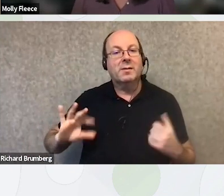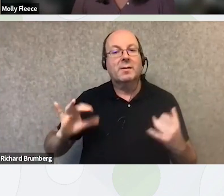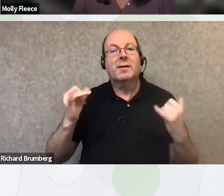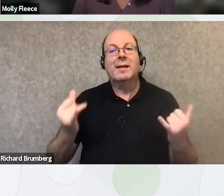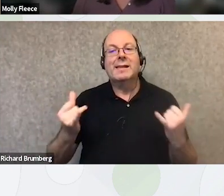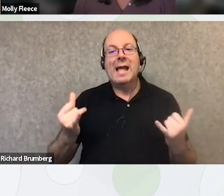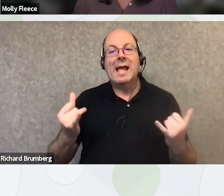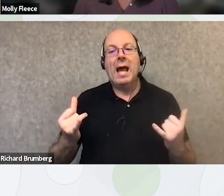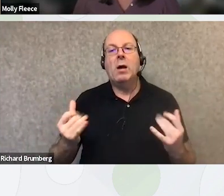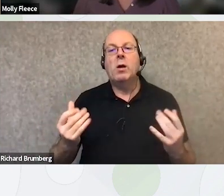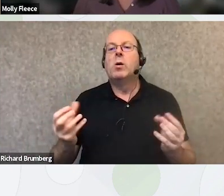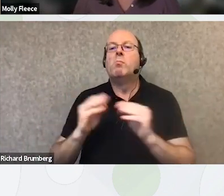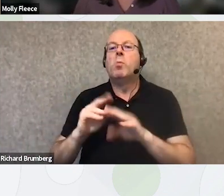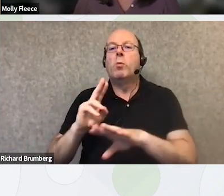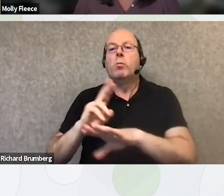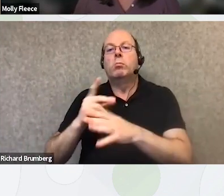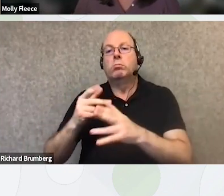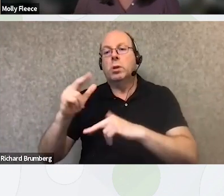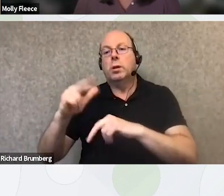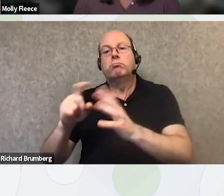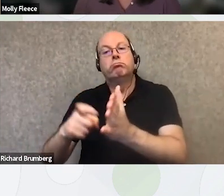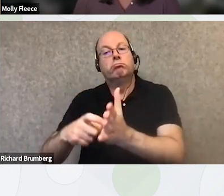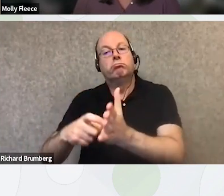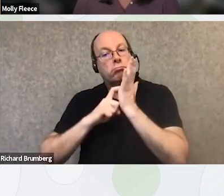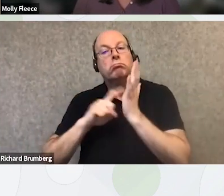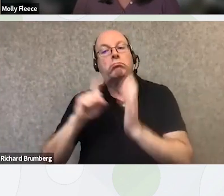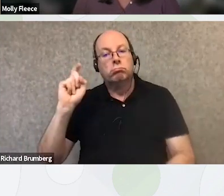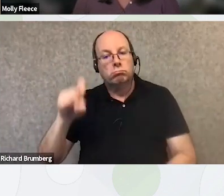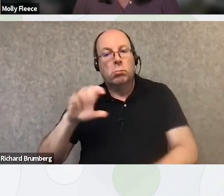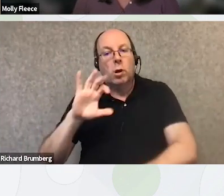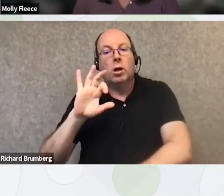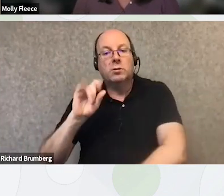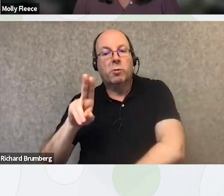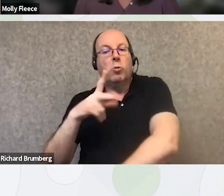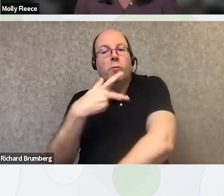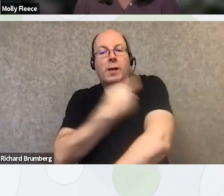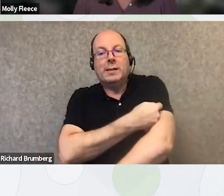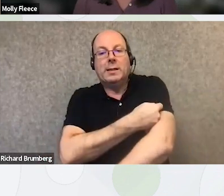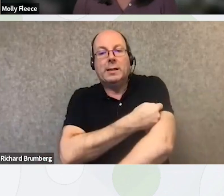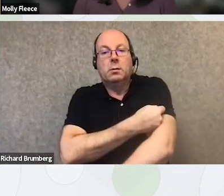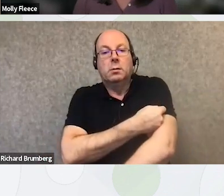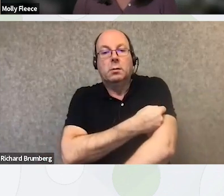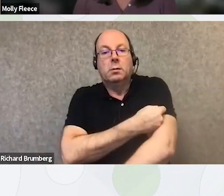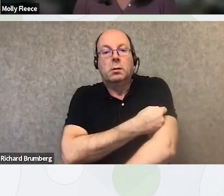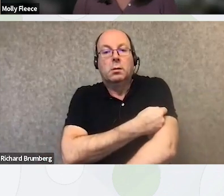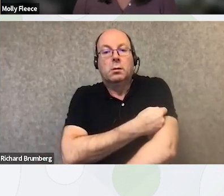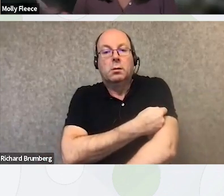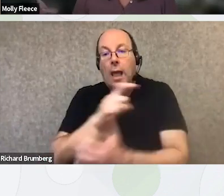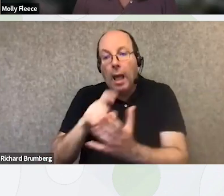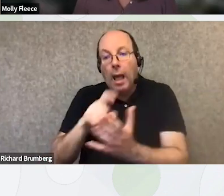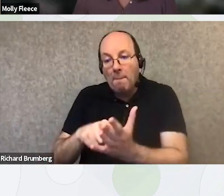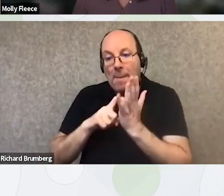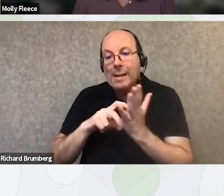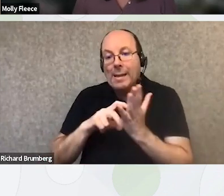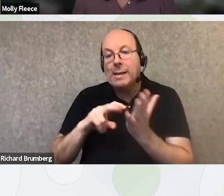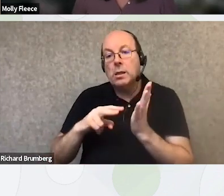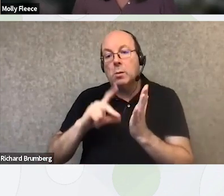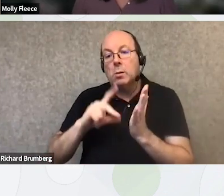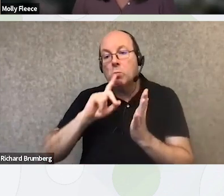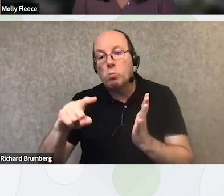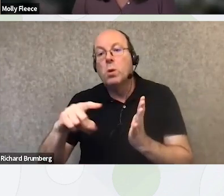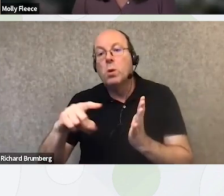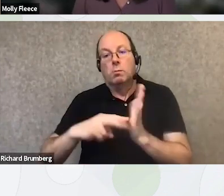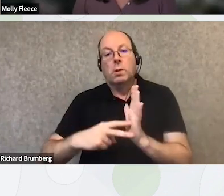more facilities mandating a flu vaccine. And with that, we have seen increase in influenza